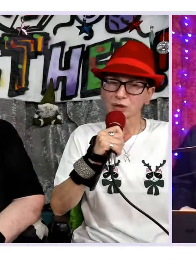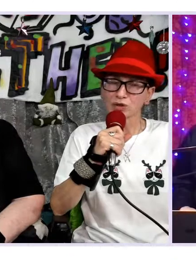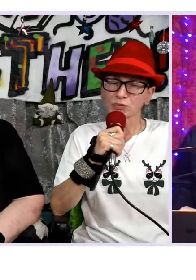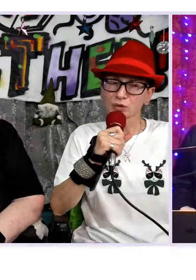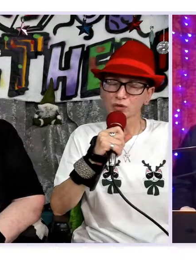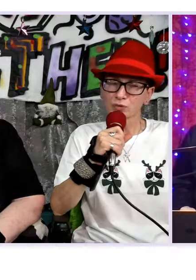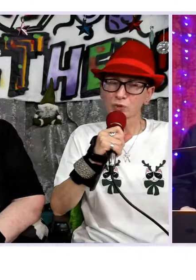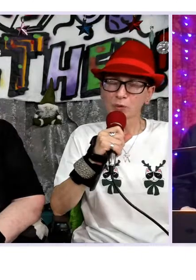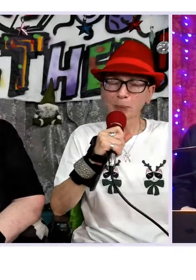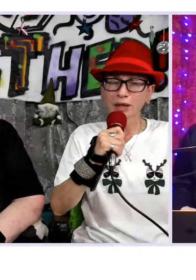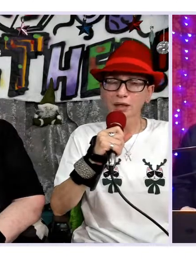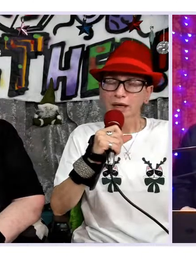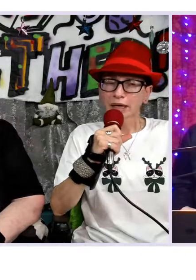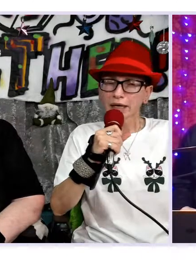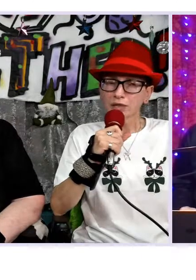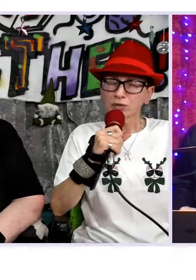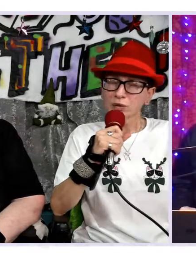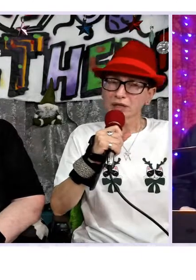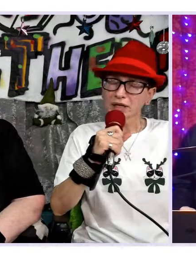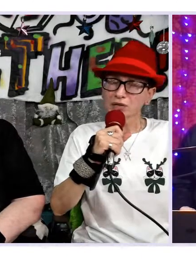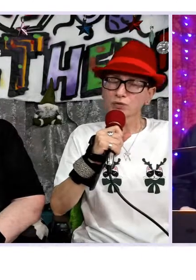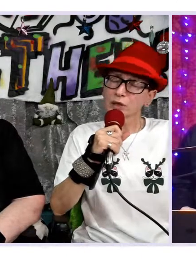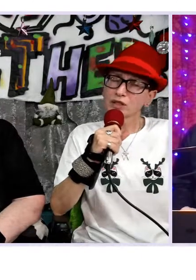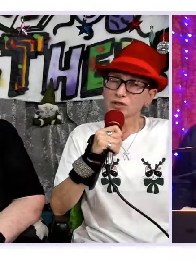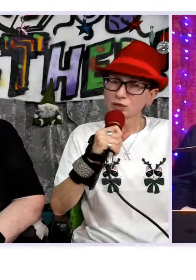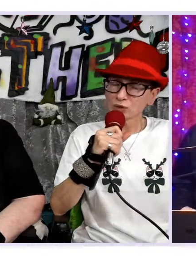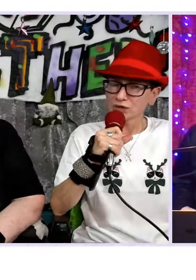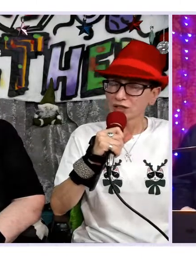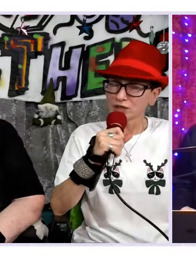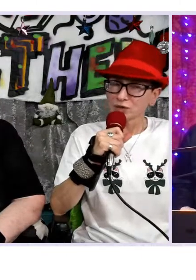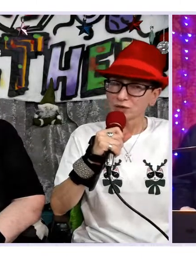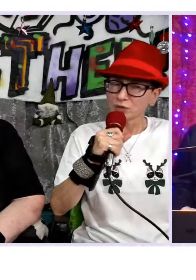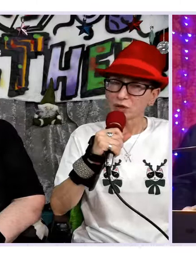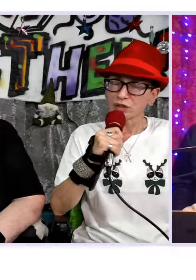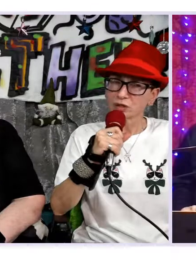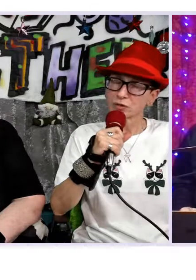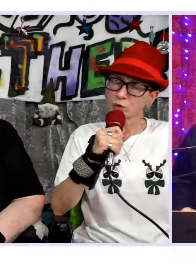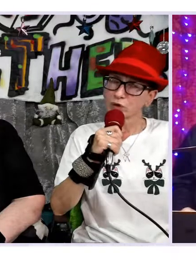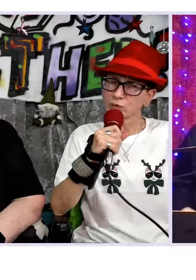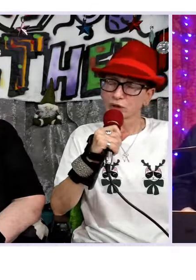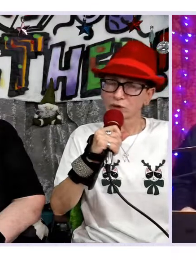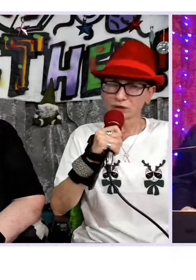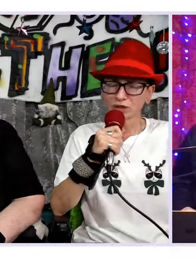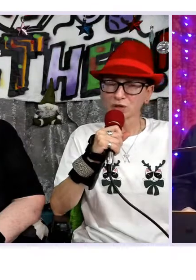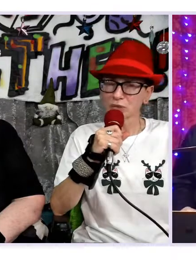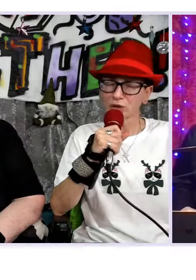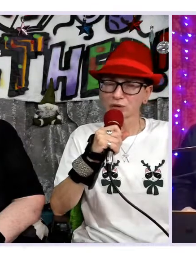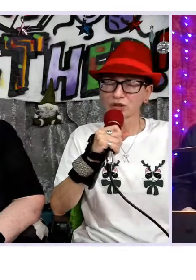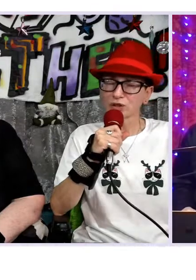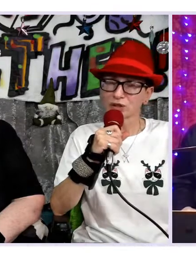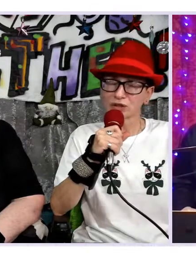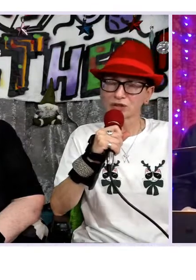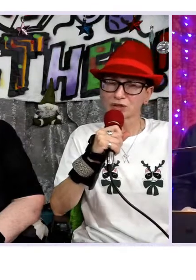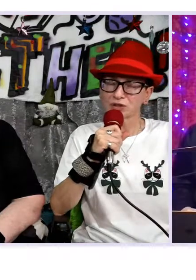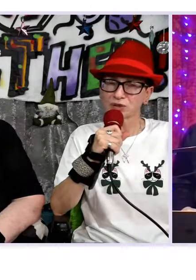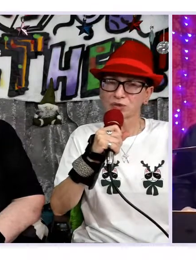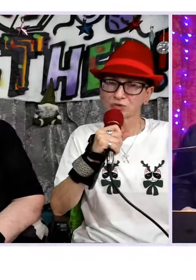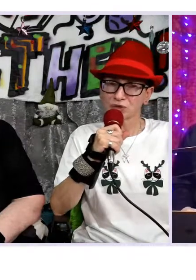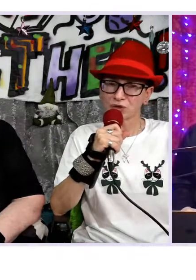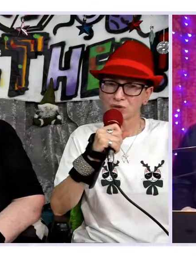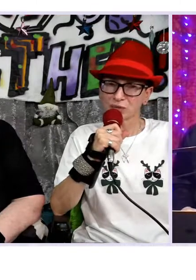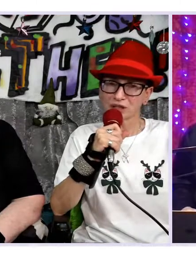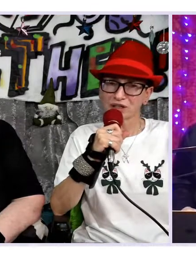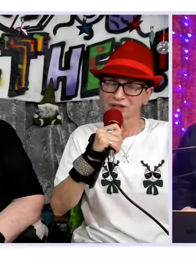and much, much more. And we have, well, it's not a teddy this week, although we are taking part in the